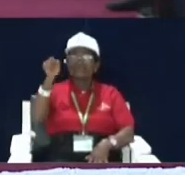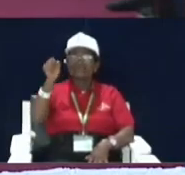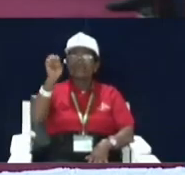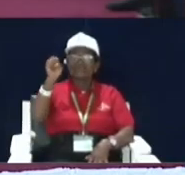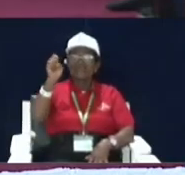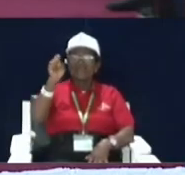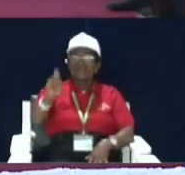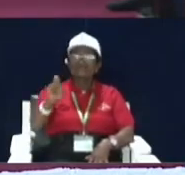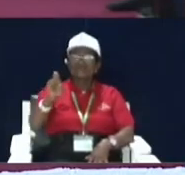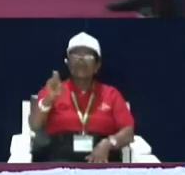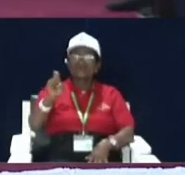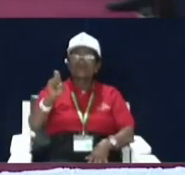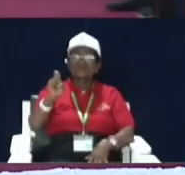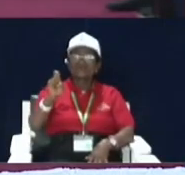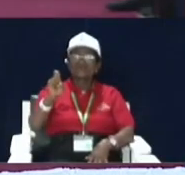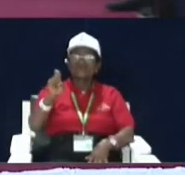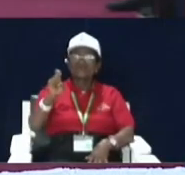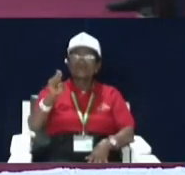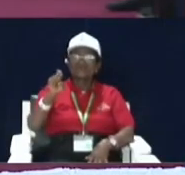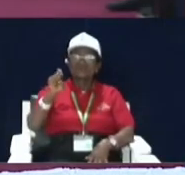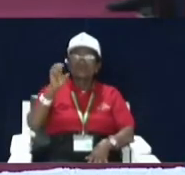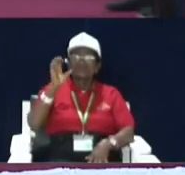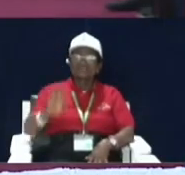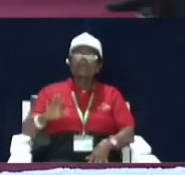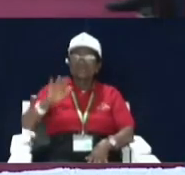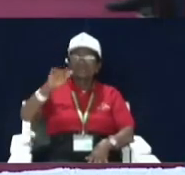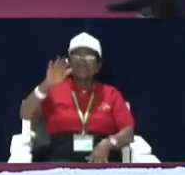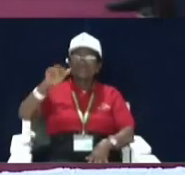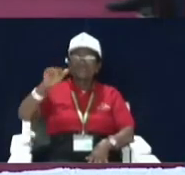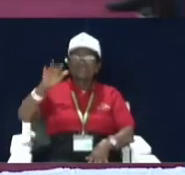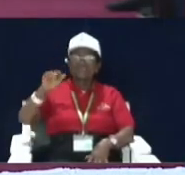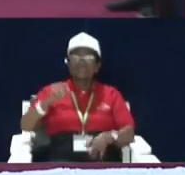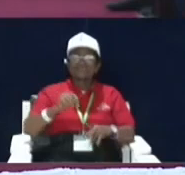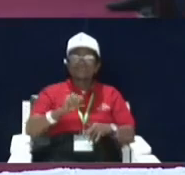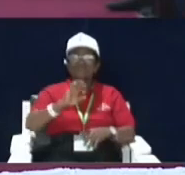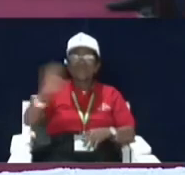Exodus 15 verse 11